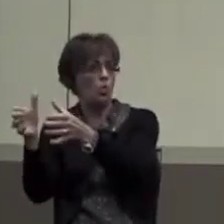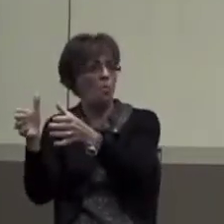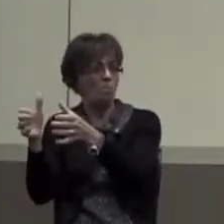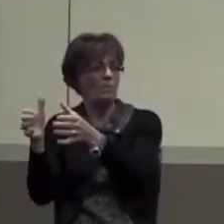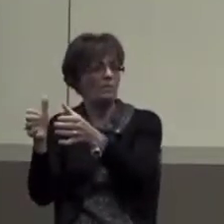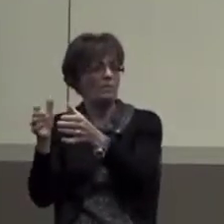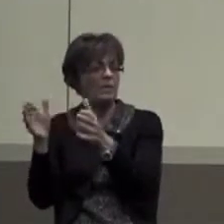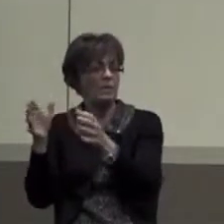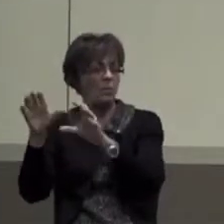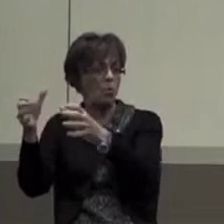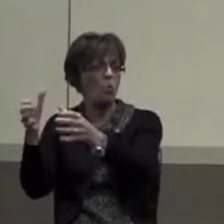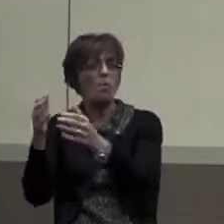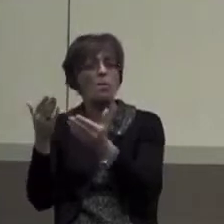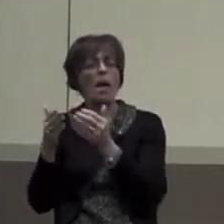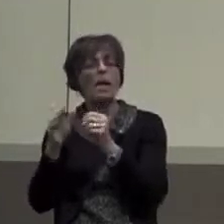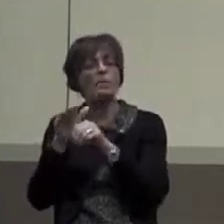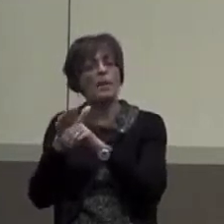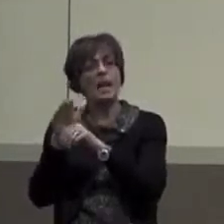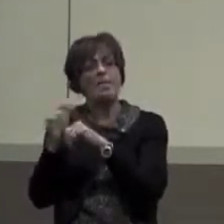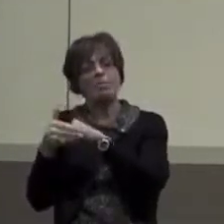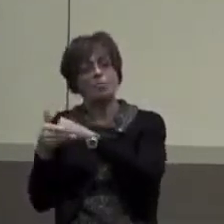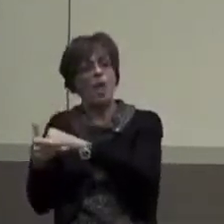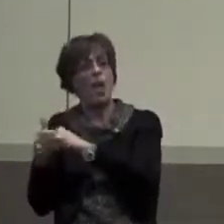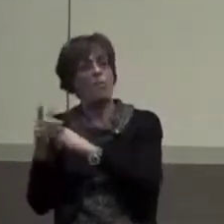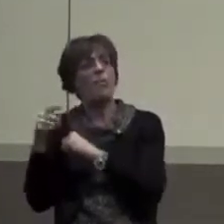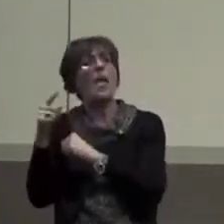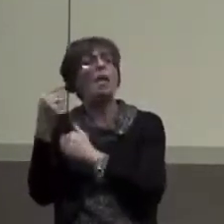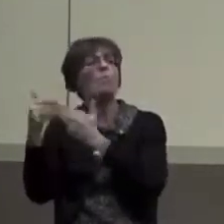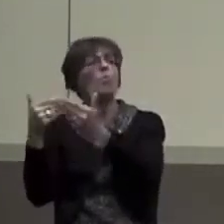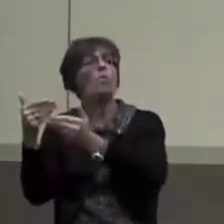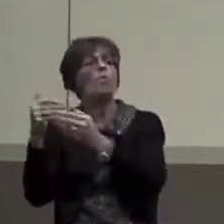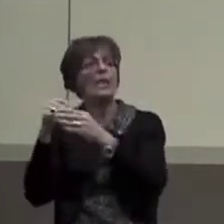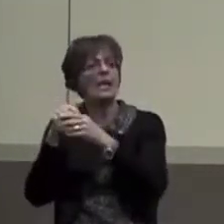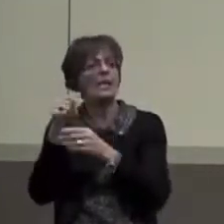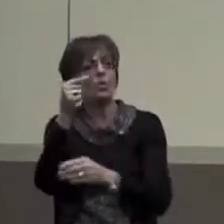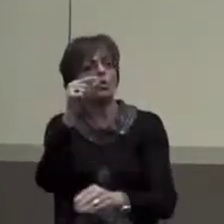them move into the green zone.